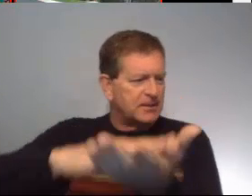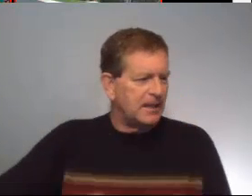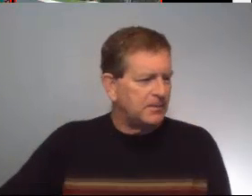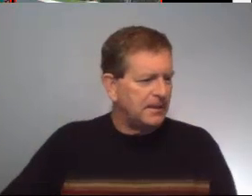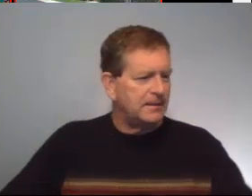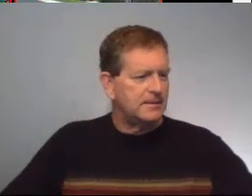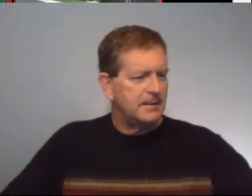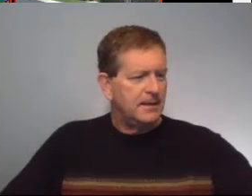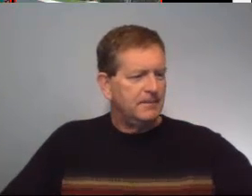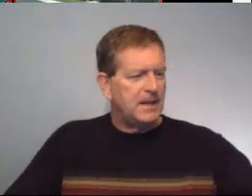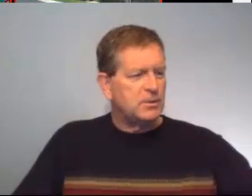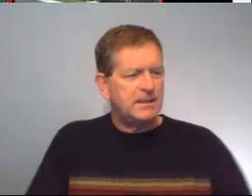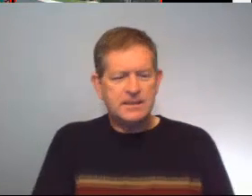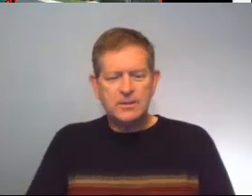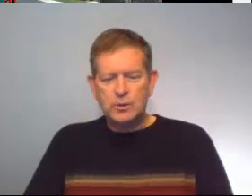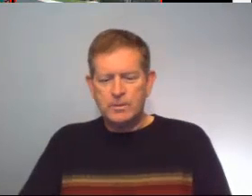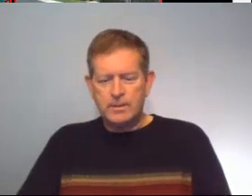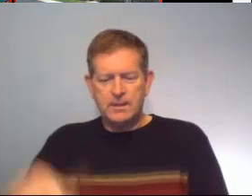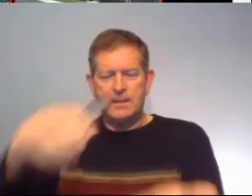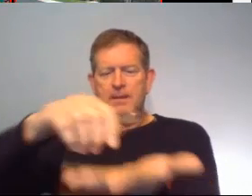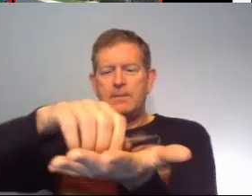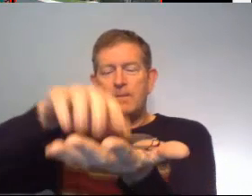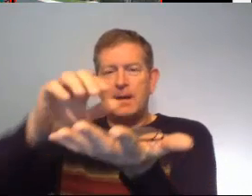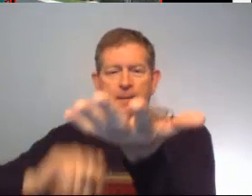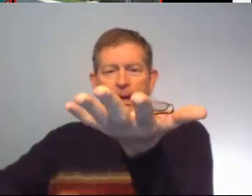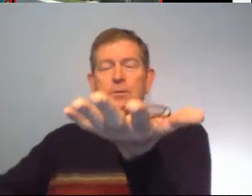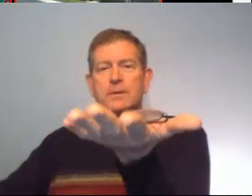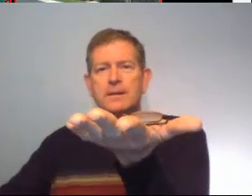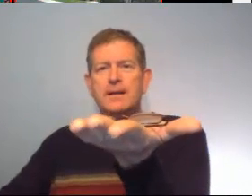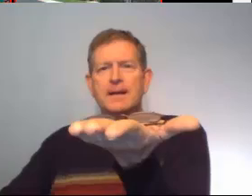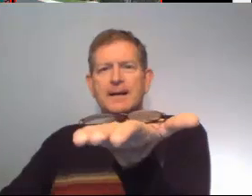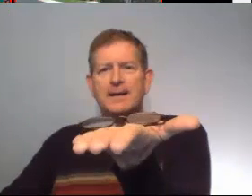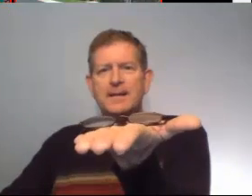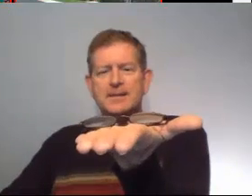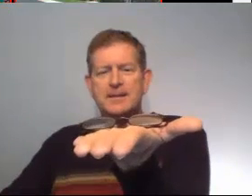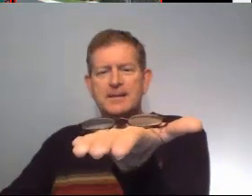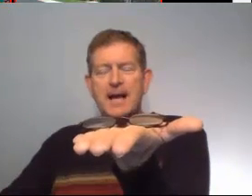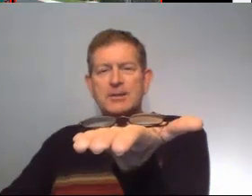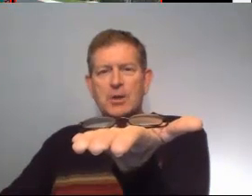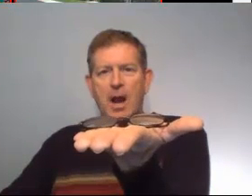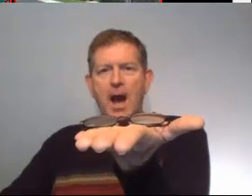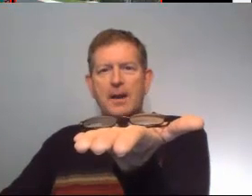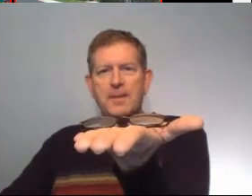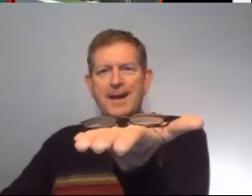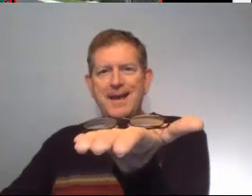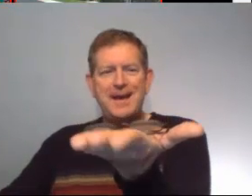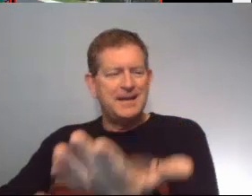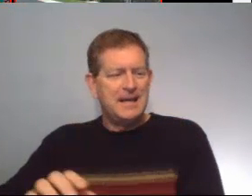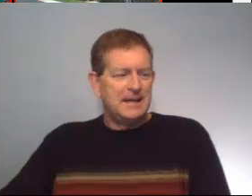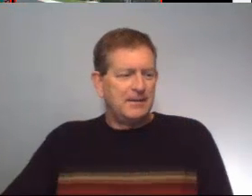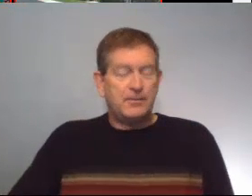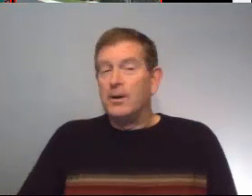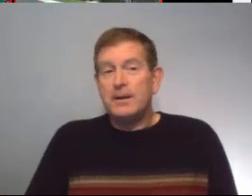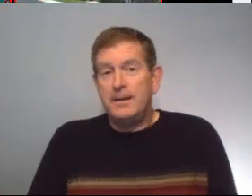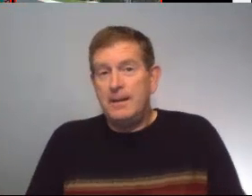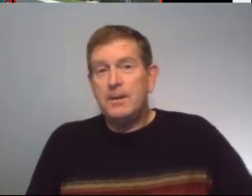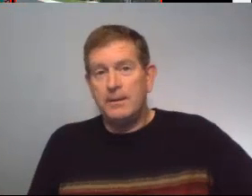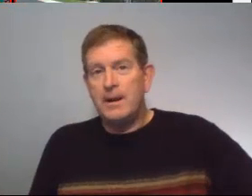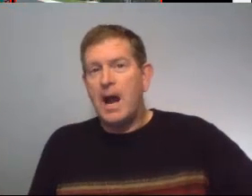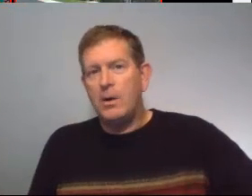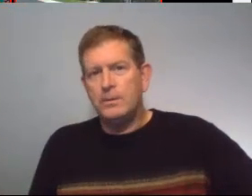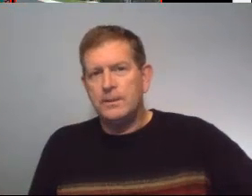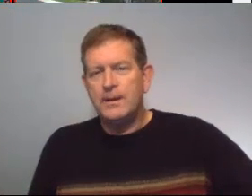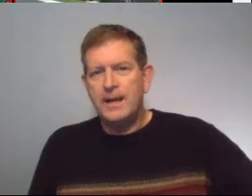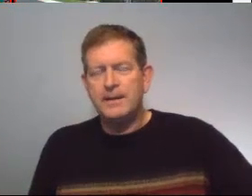this concept, like this. Estos lentes están sobre la mano. These glasses are on my hand. No, to